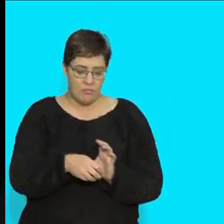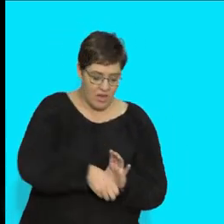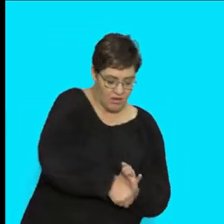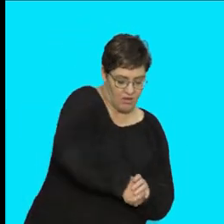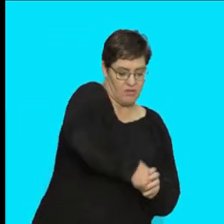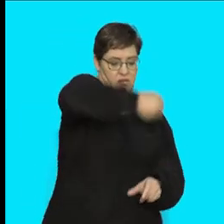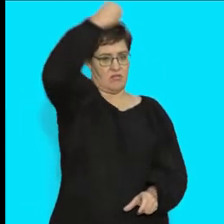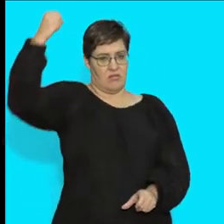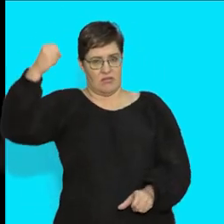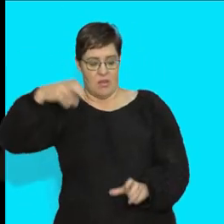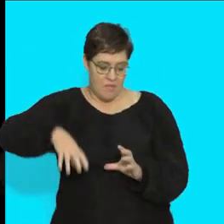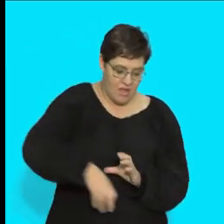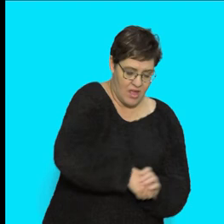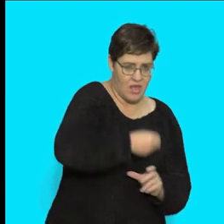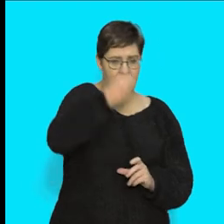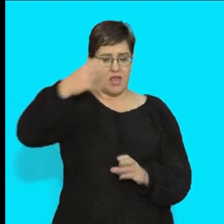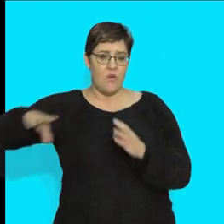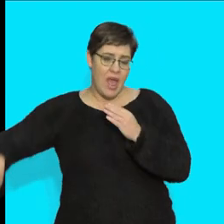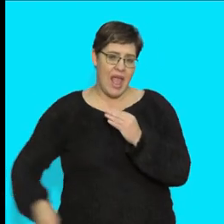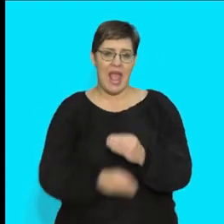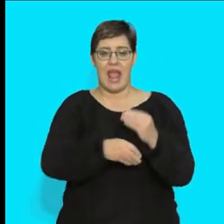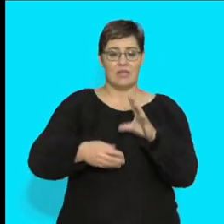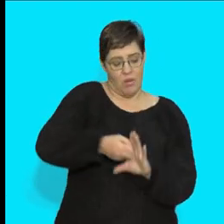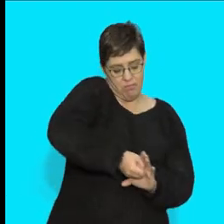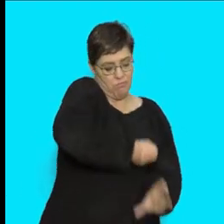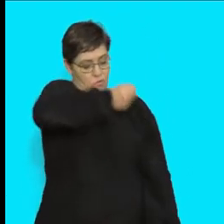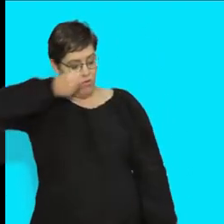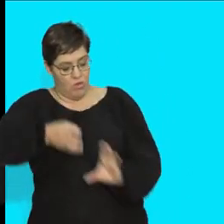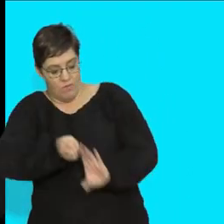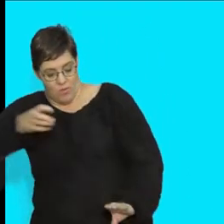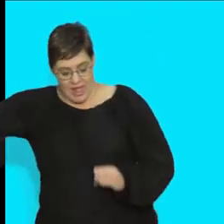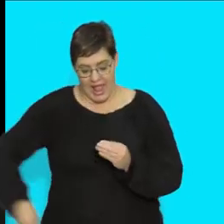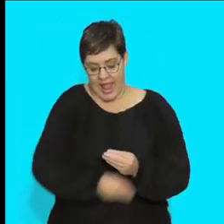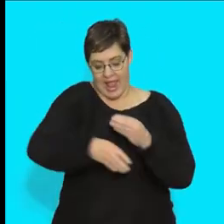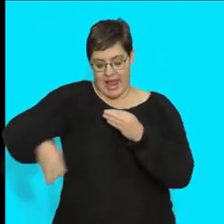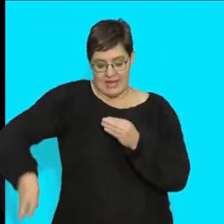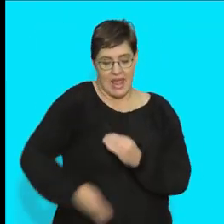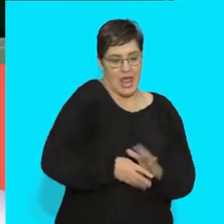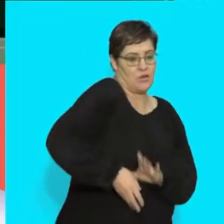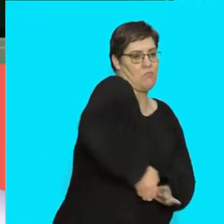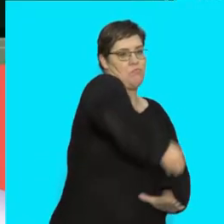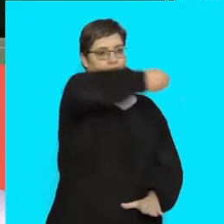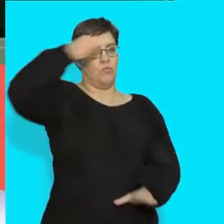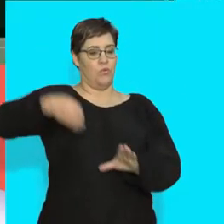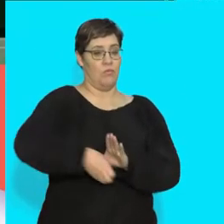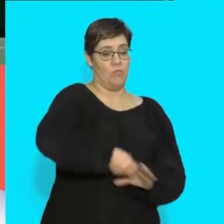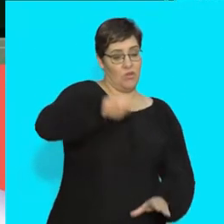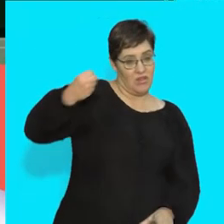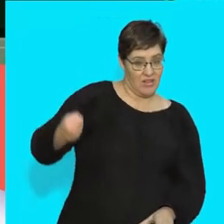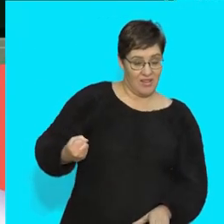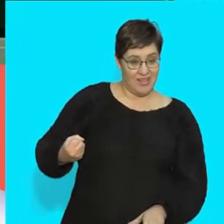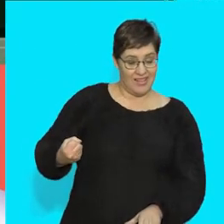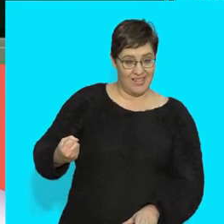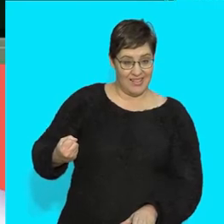I keep adding and I keep pulling, if I keep pulling, all right, and I keep giving